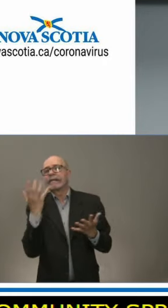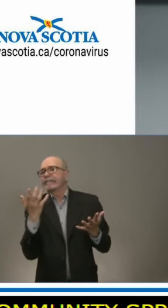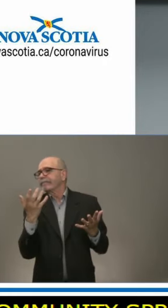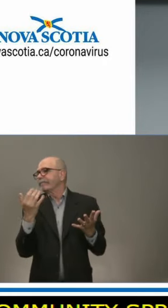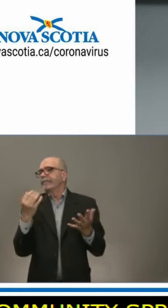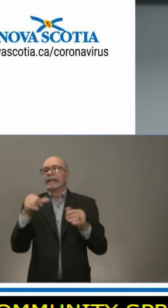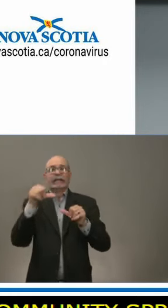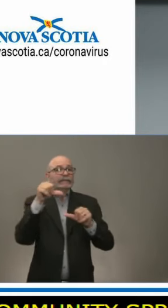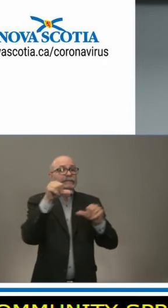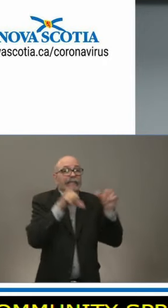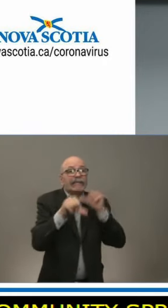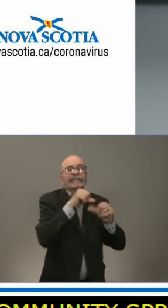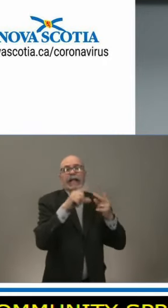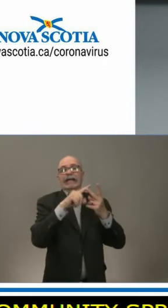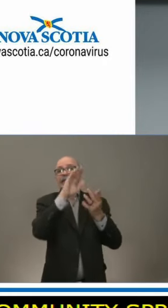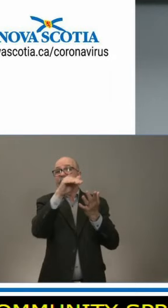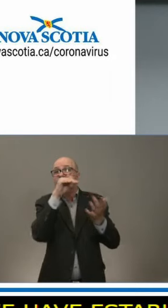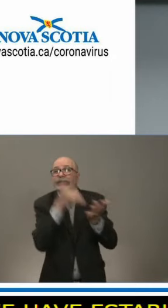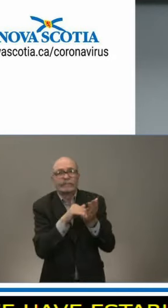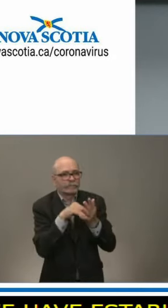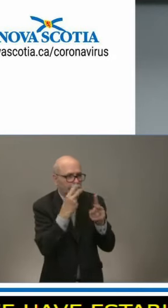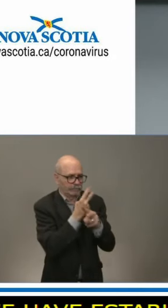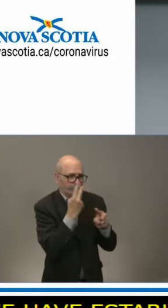increased activity. We opened one up in